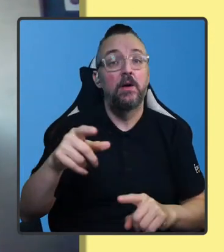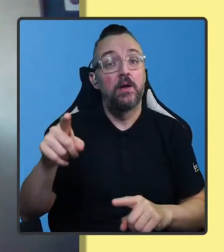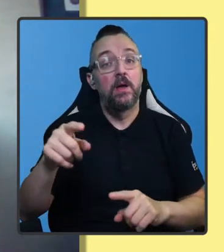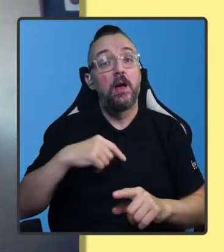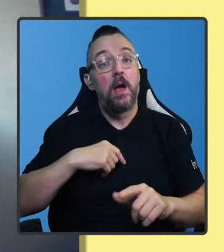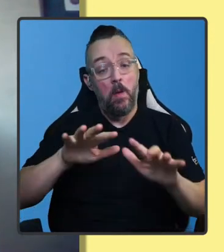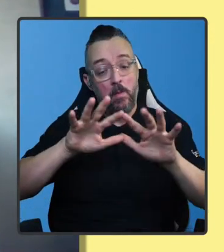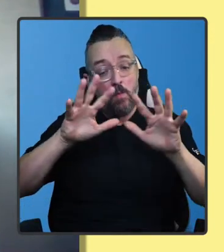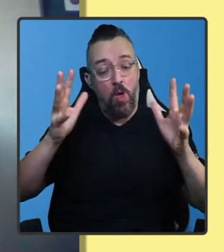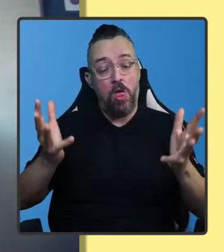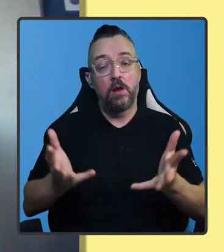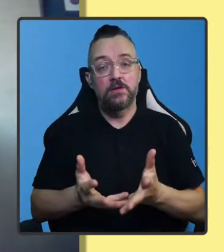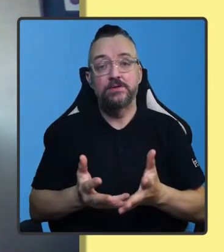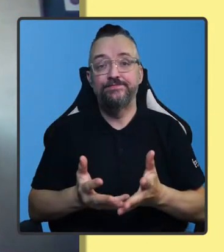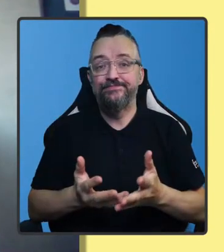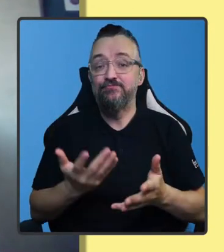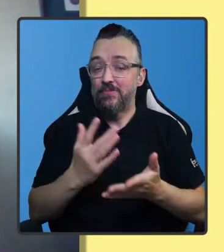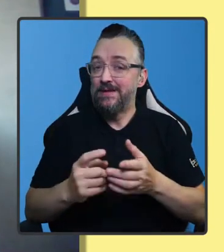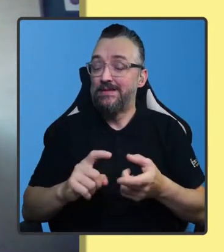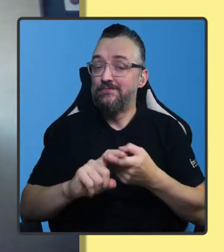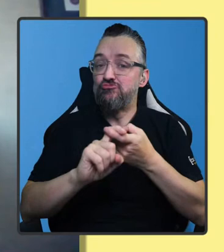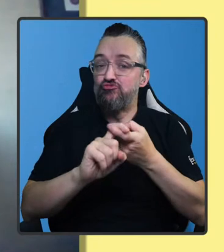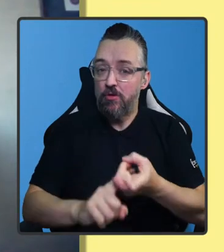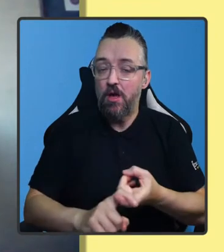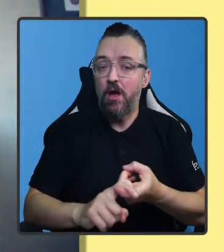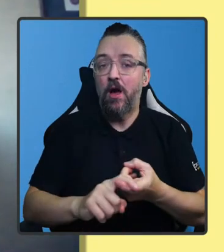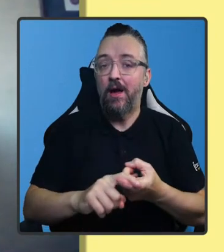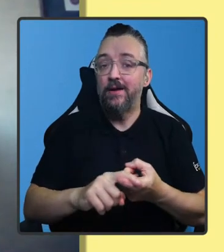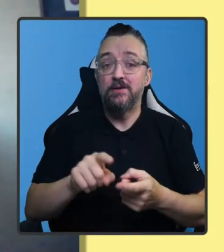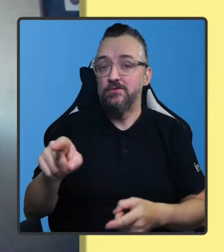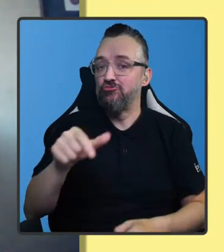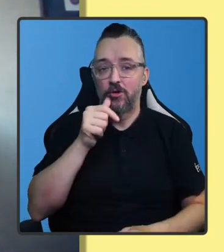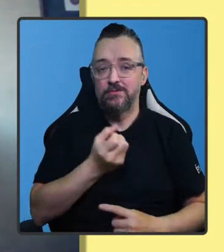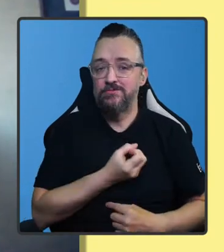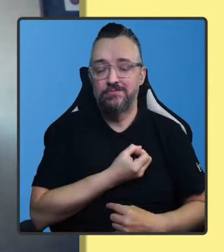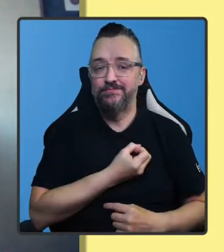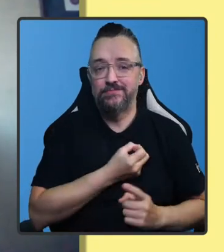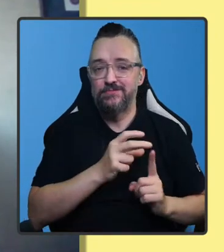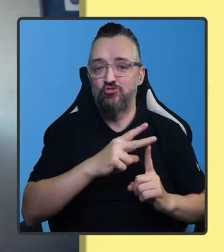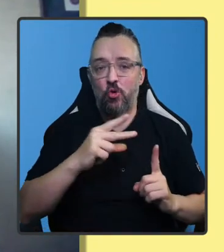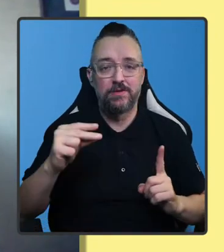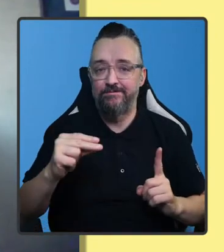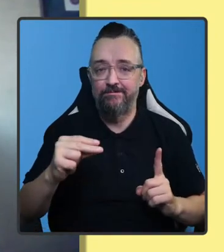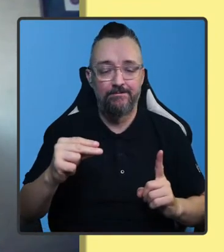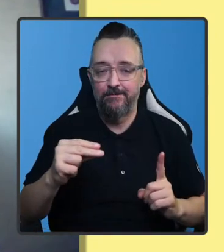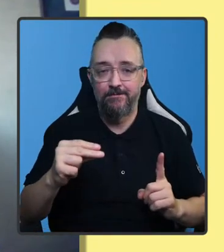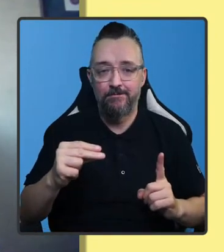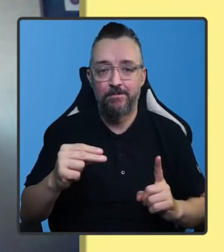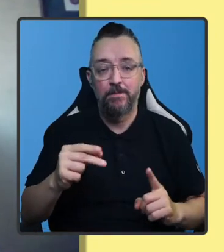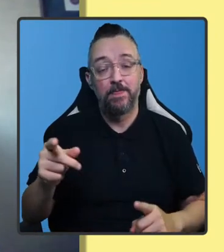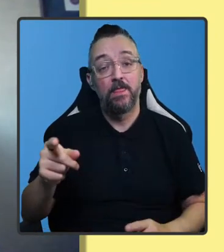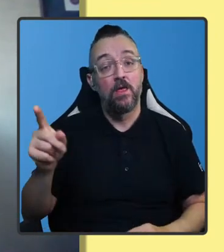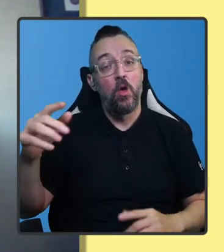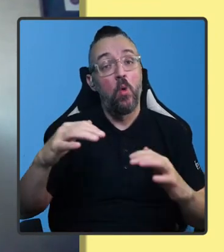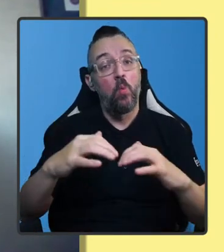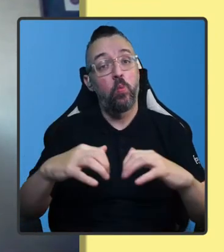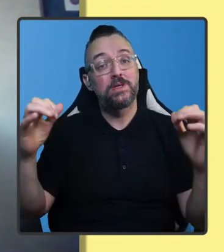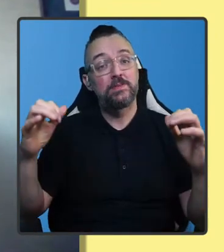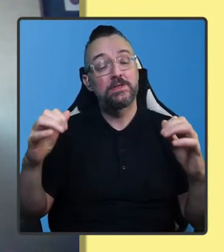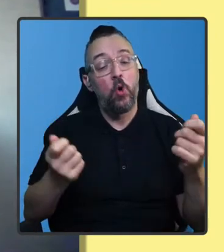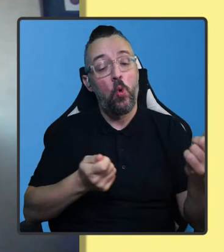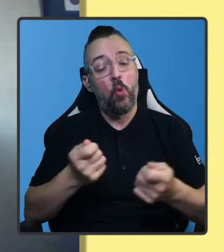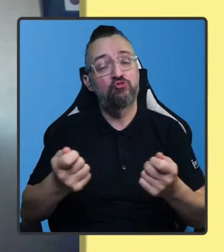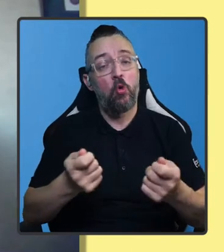on it, and it's far too important to be left to the Tories. And conference, never forget what Westminster control means for